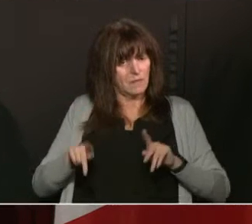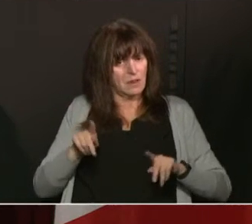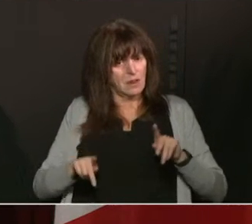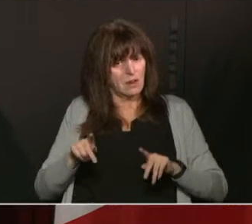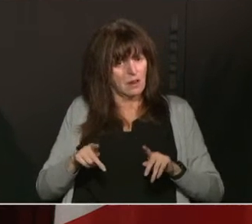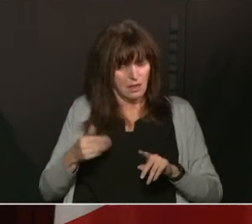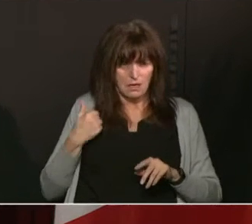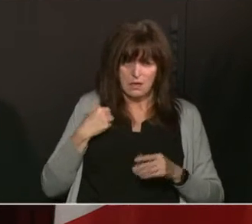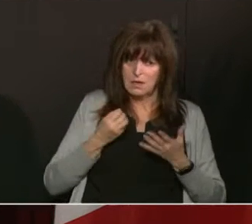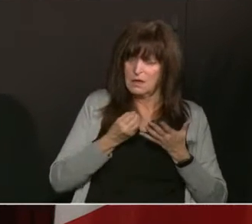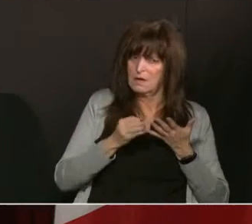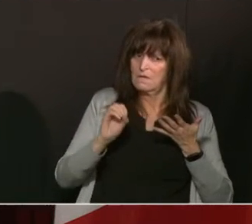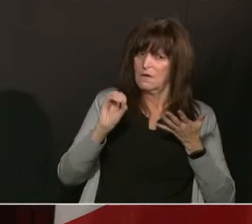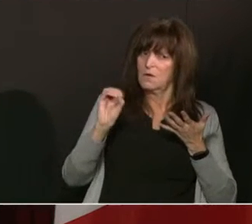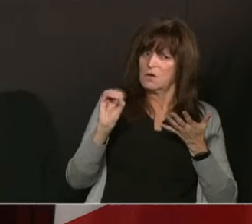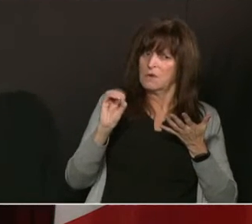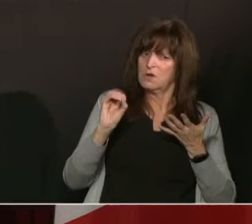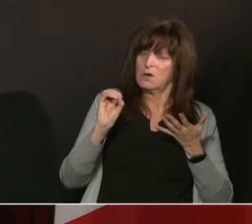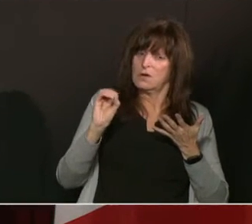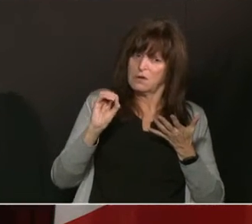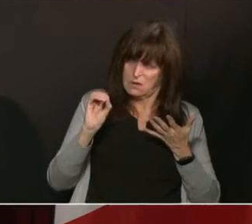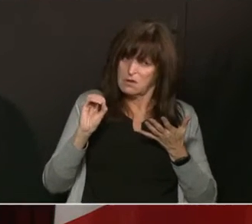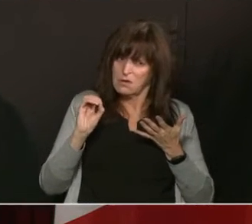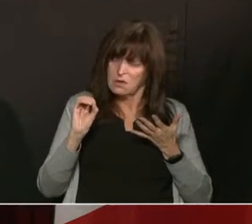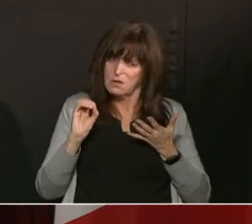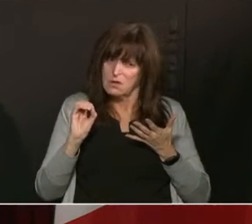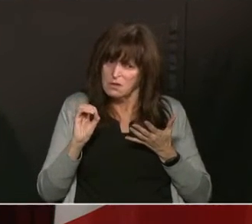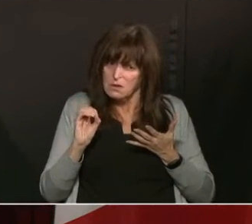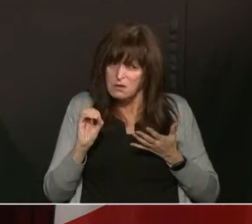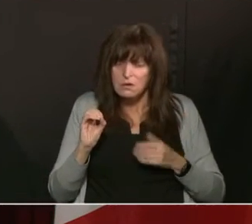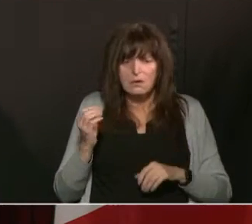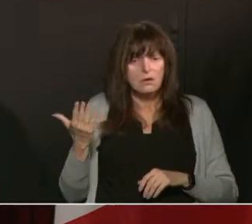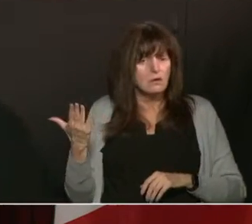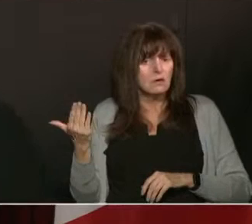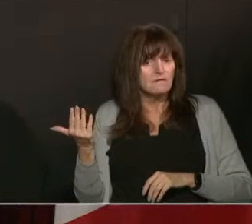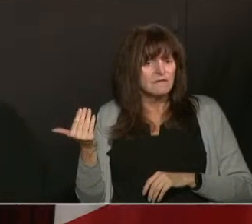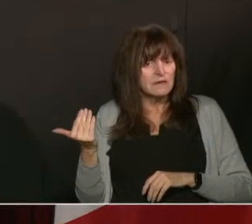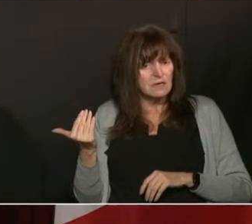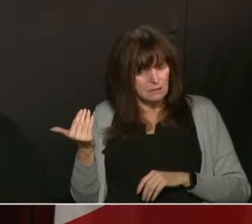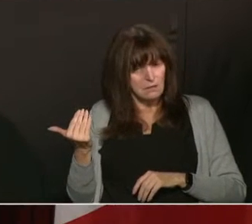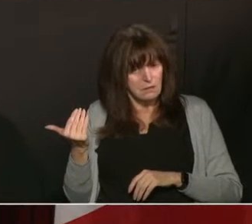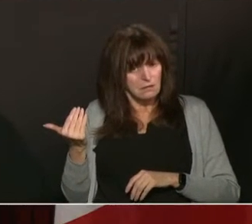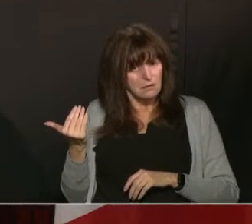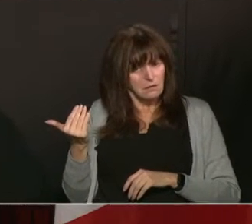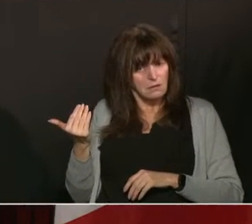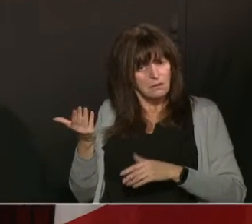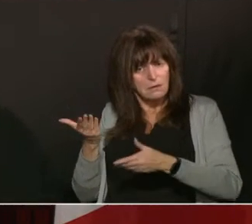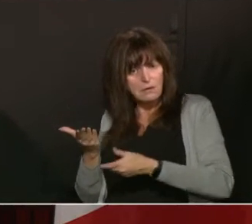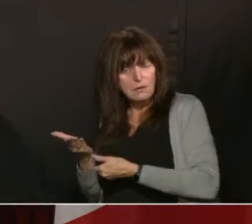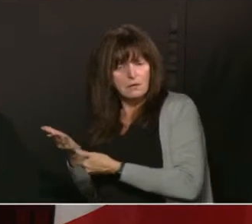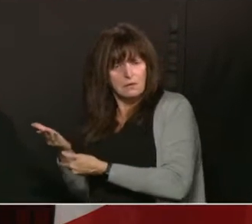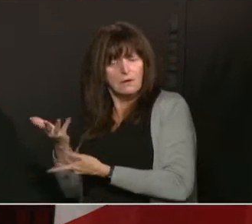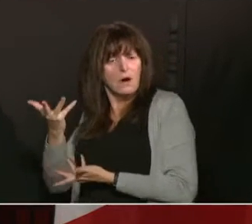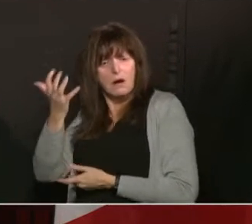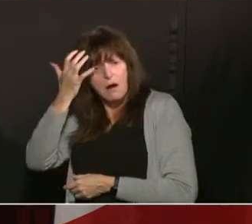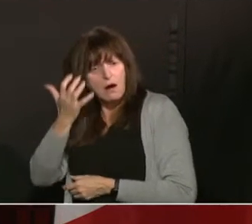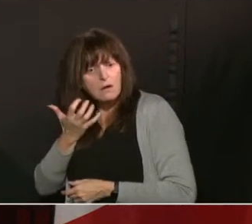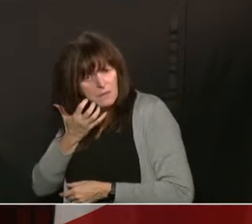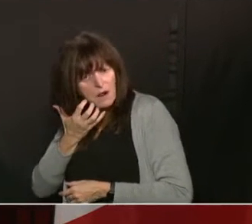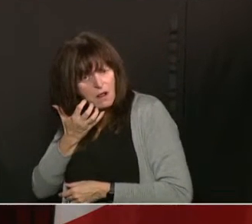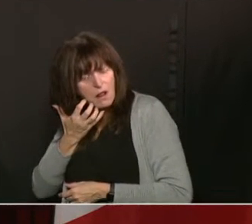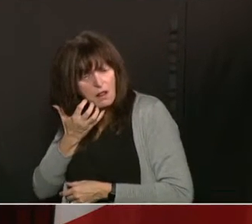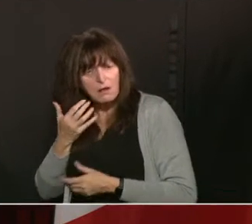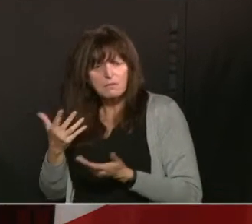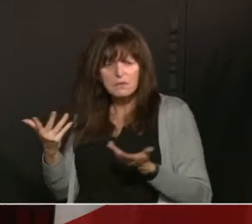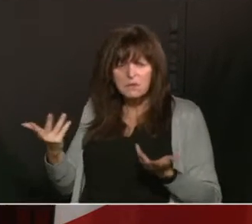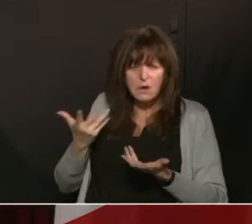failure. Only 15 were admitted to hospital, so that's 0.15% admission rate. Now, admittedly,